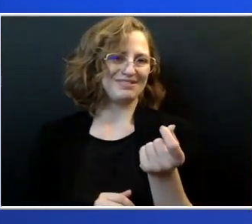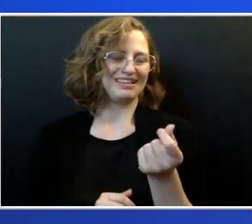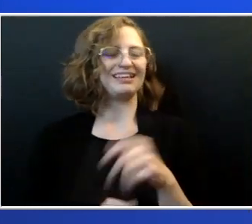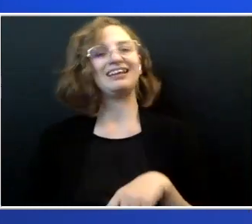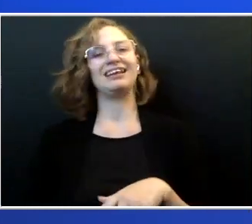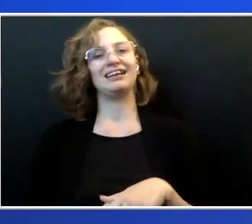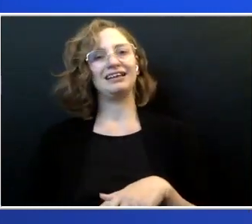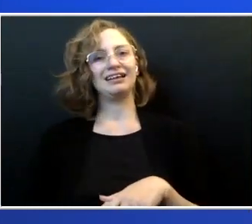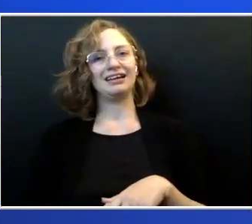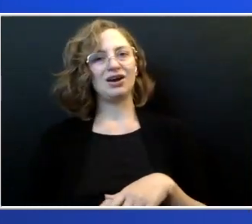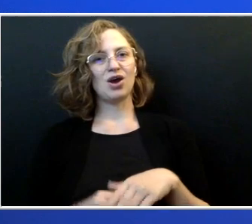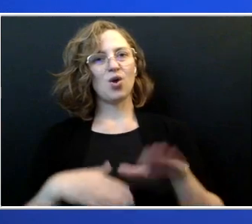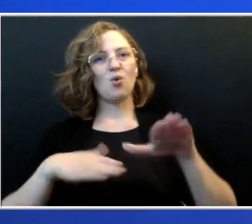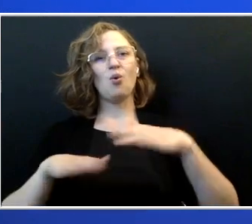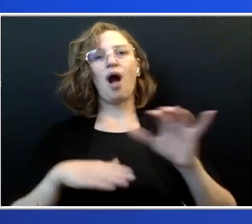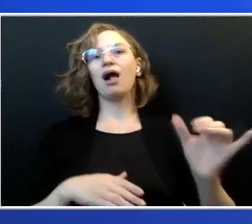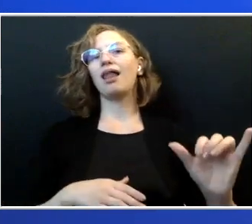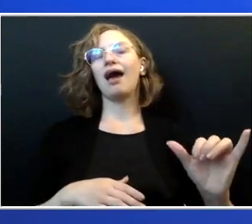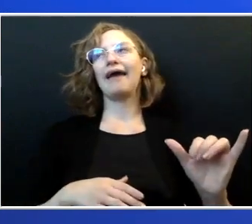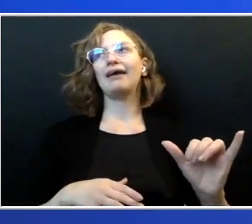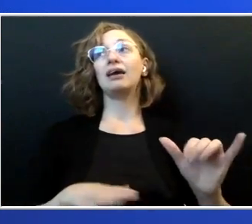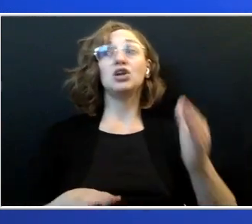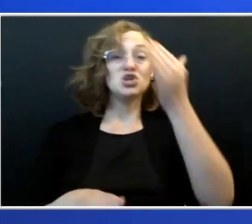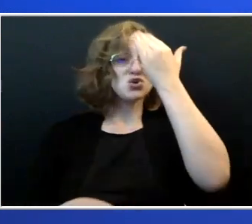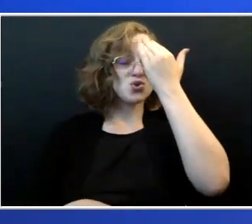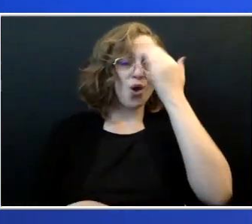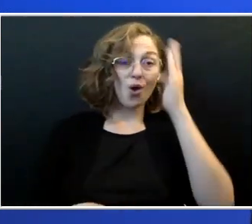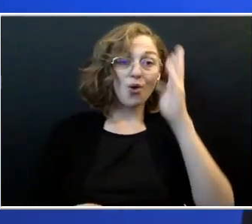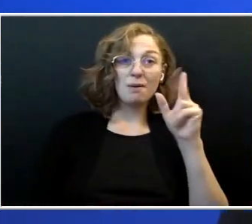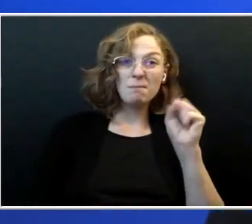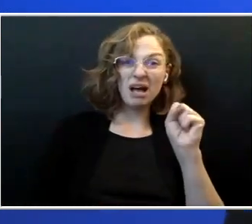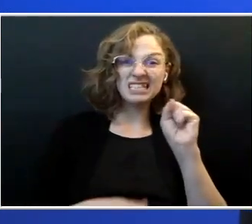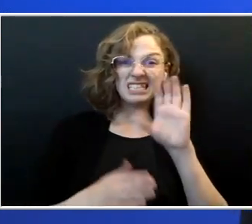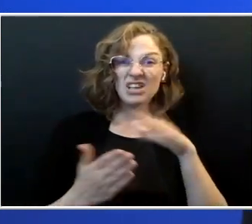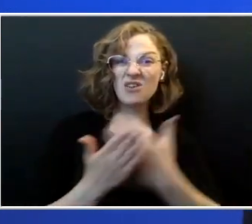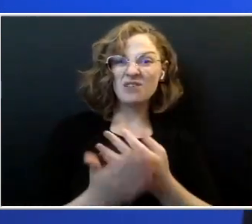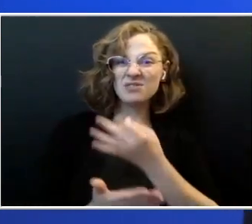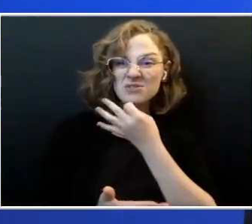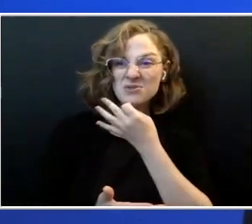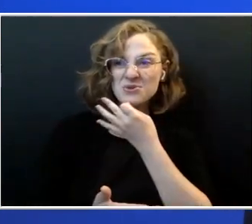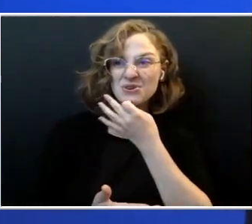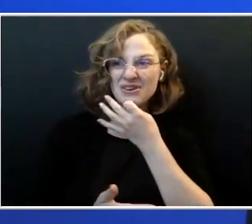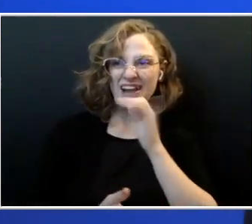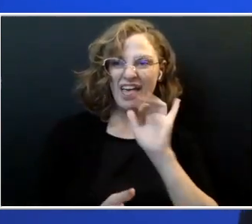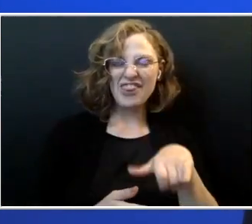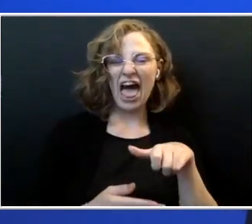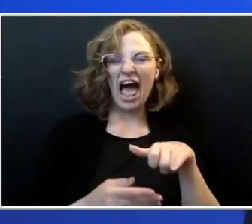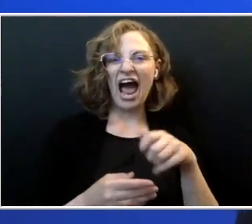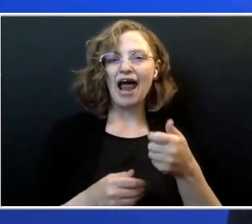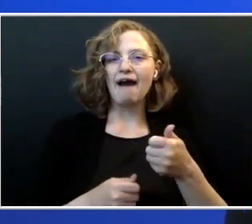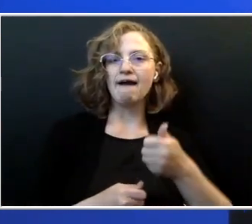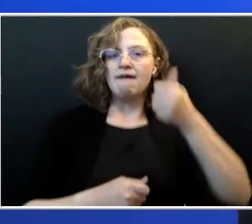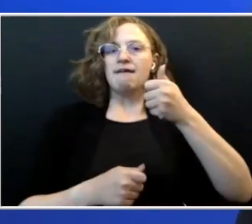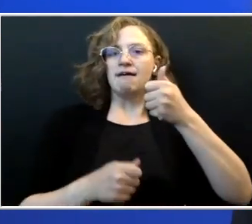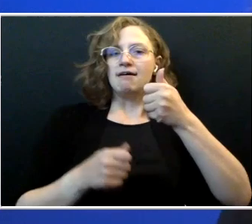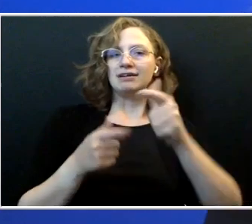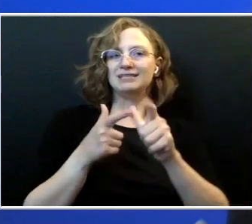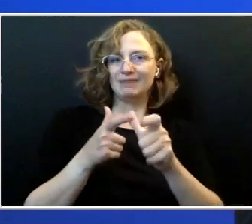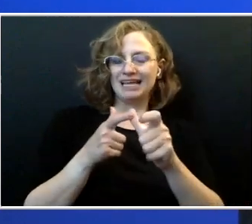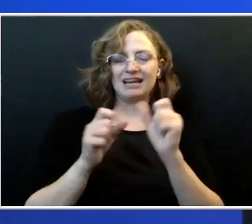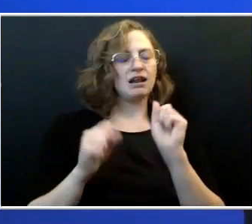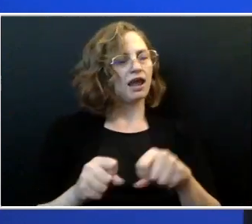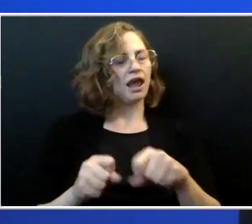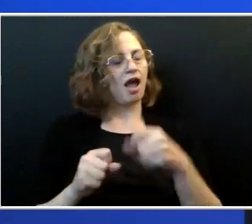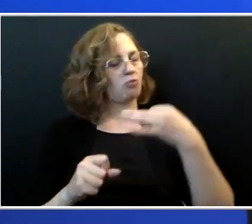and if you could just go a little bit faster because you know it's going to be here in a minute and you kind of speed it up, you can get some wonderful cardiovascular benefits. So all the